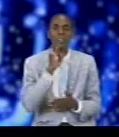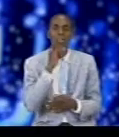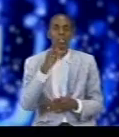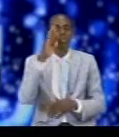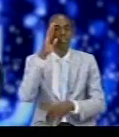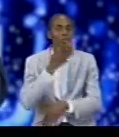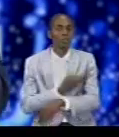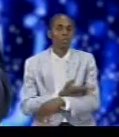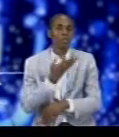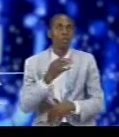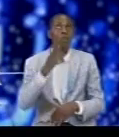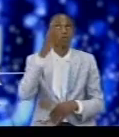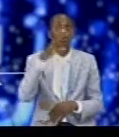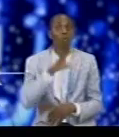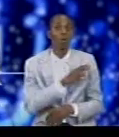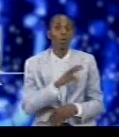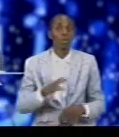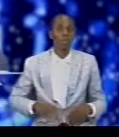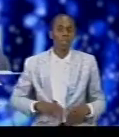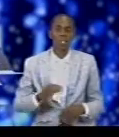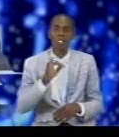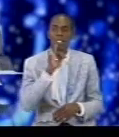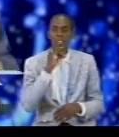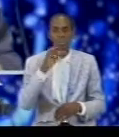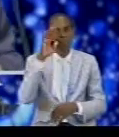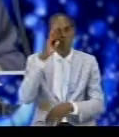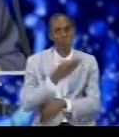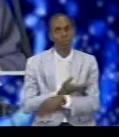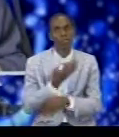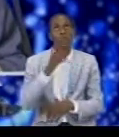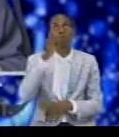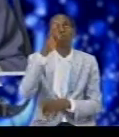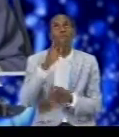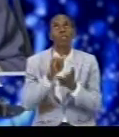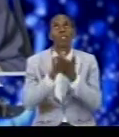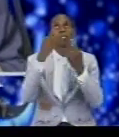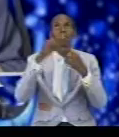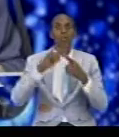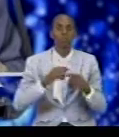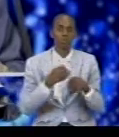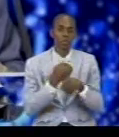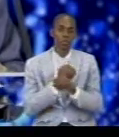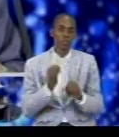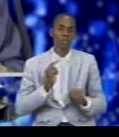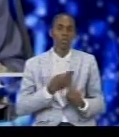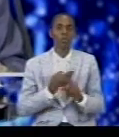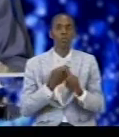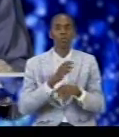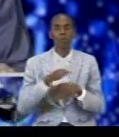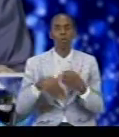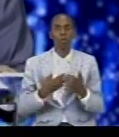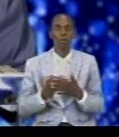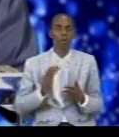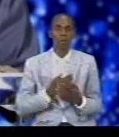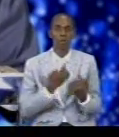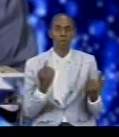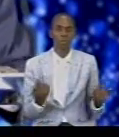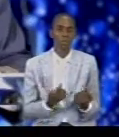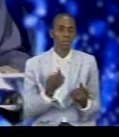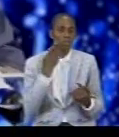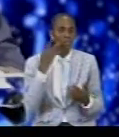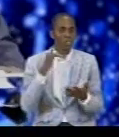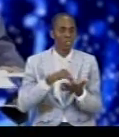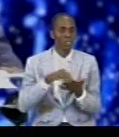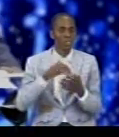Son of God who came to save us from our sin. Look at that verse again, verse 29. It